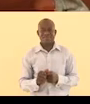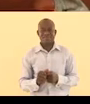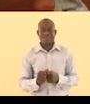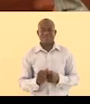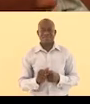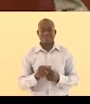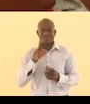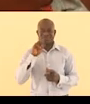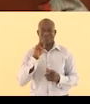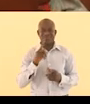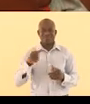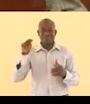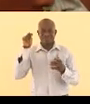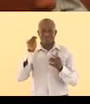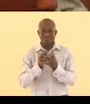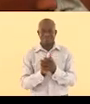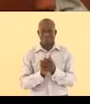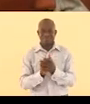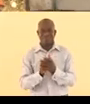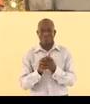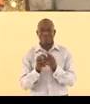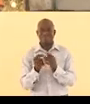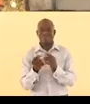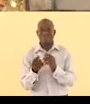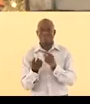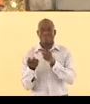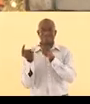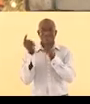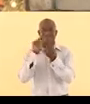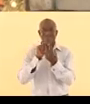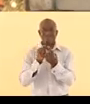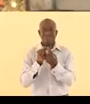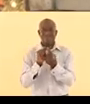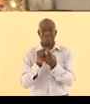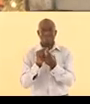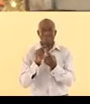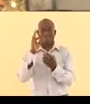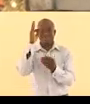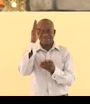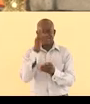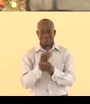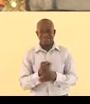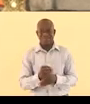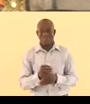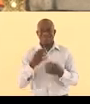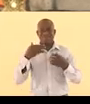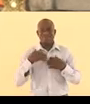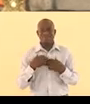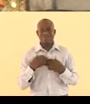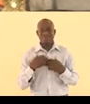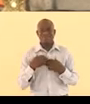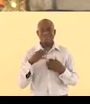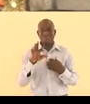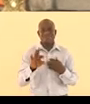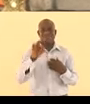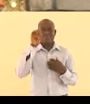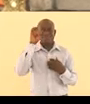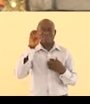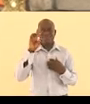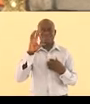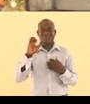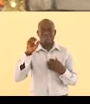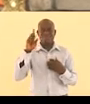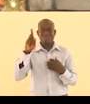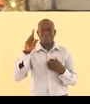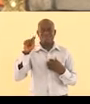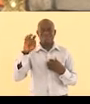They say 1,000 interfaith, not only Christian, interfaith clerics, we have adopted a particular candidate. I